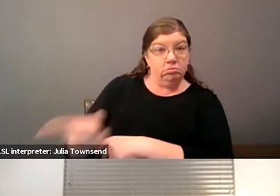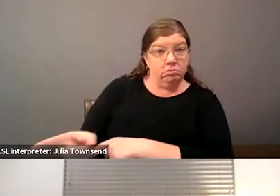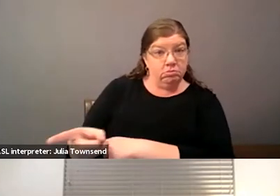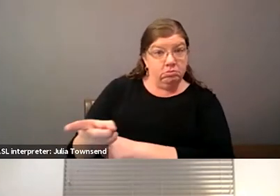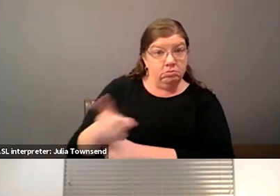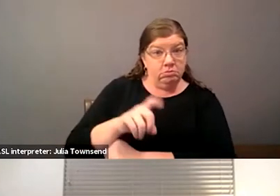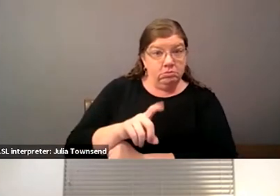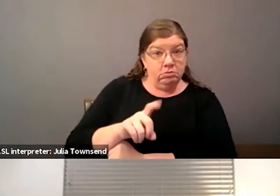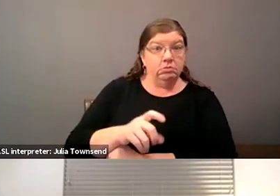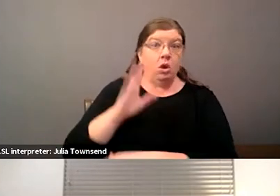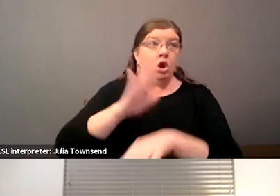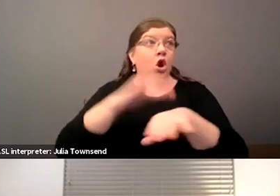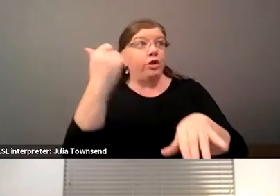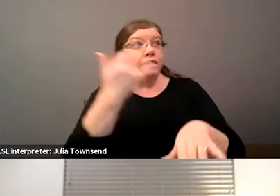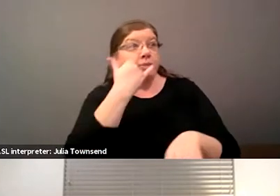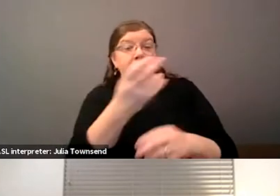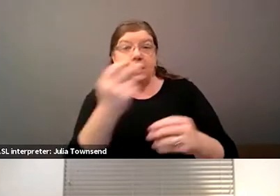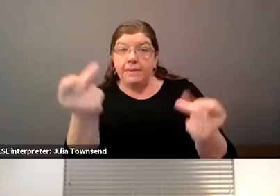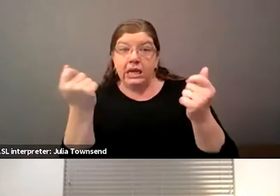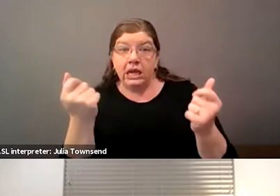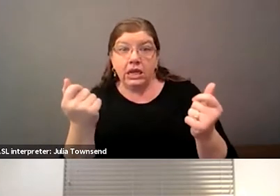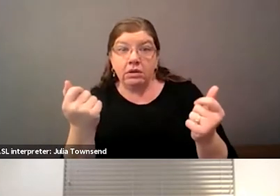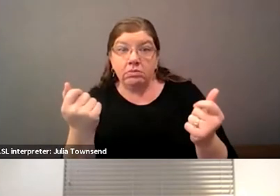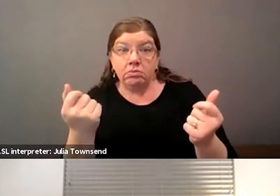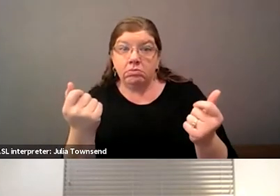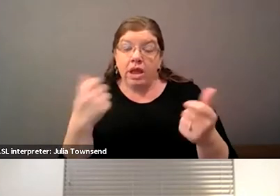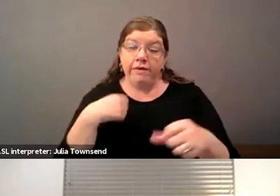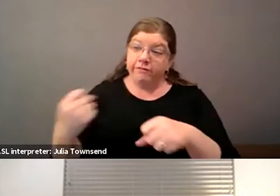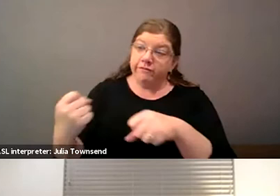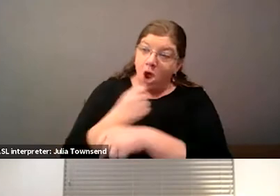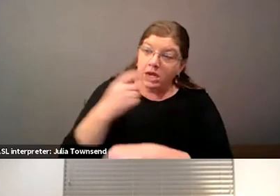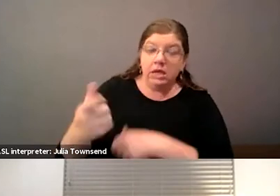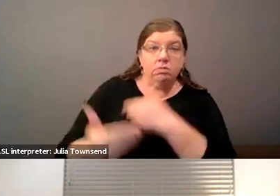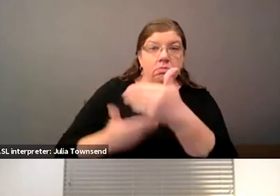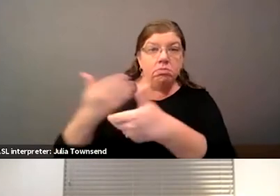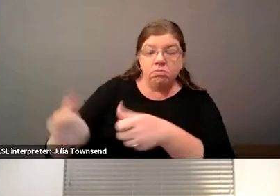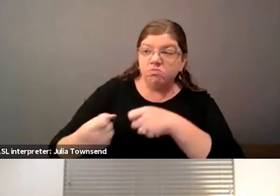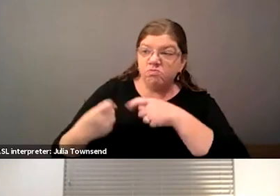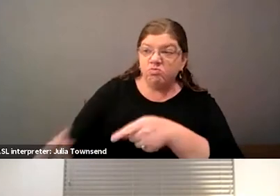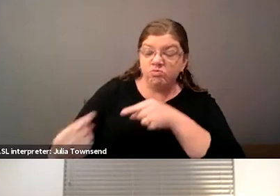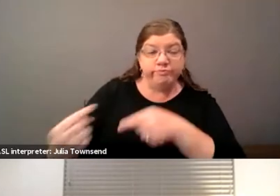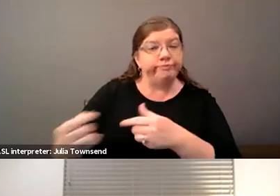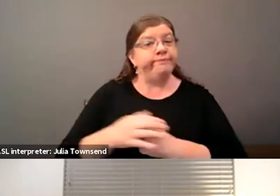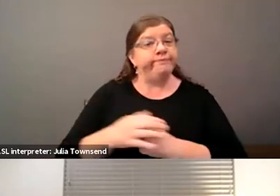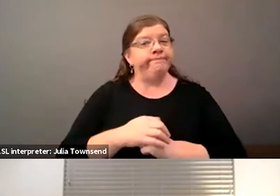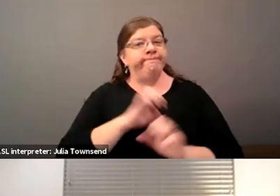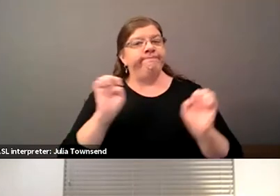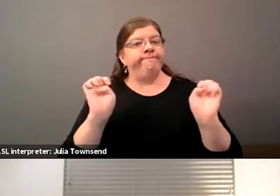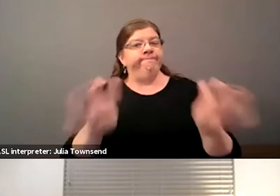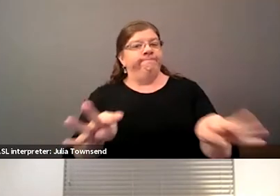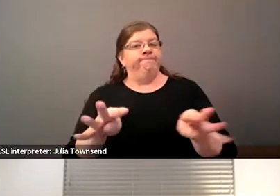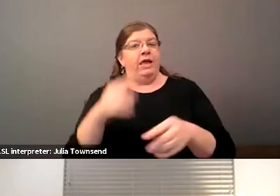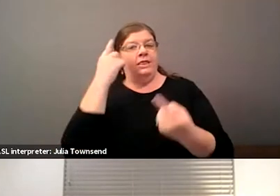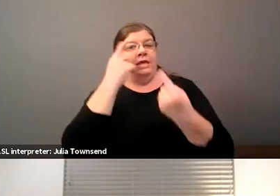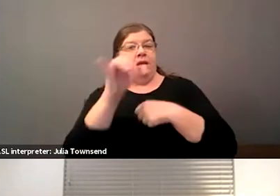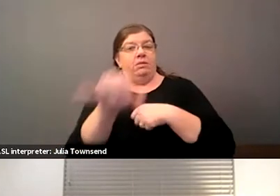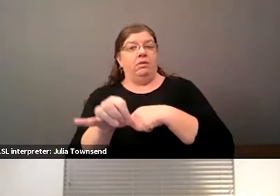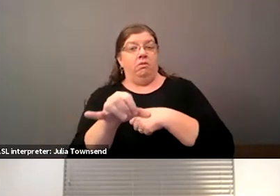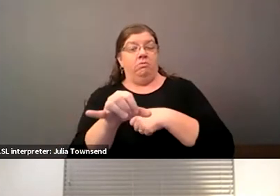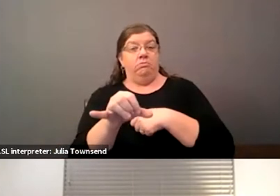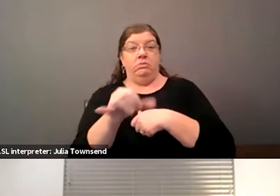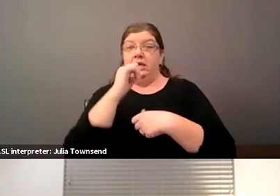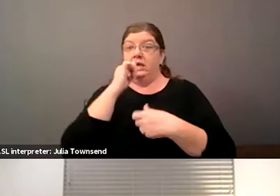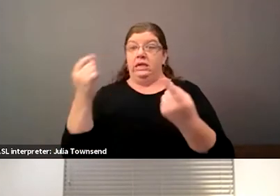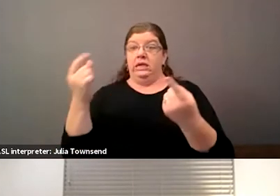him called the police immediately and fought him at every turn a question you should think about since this didn't